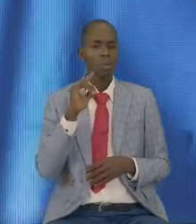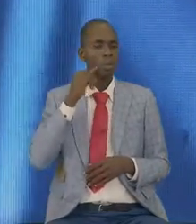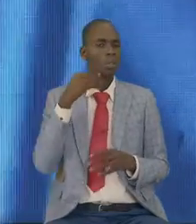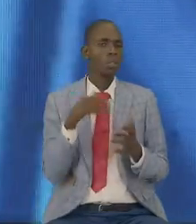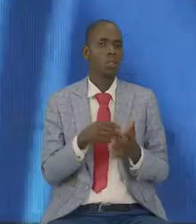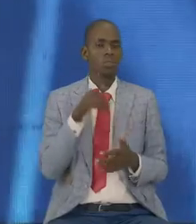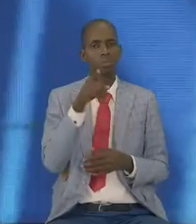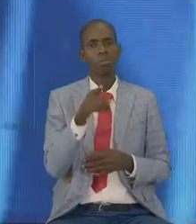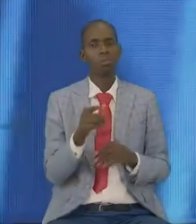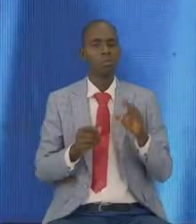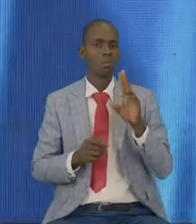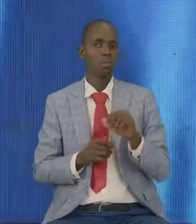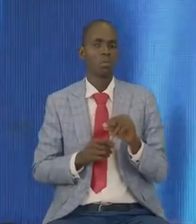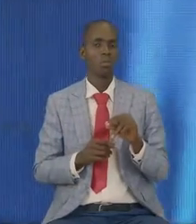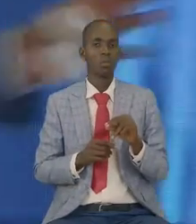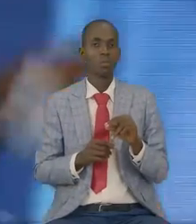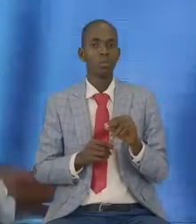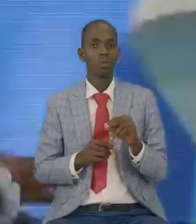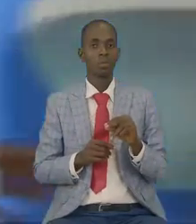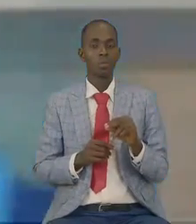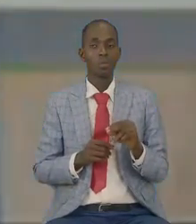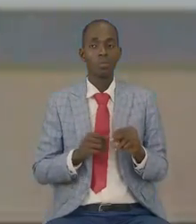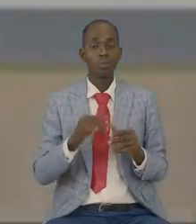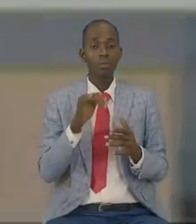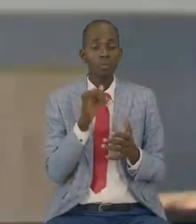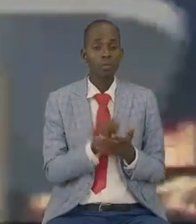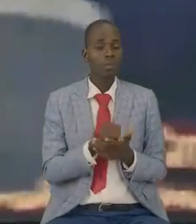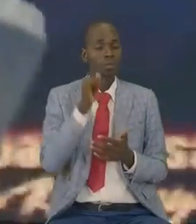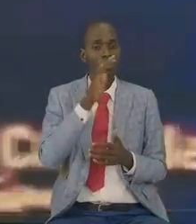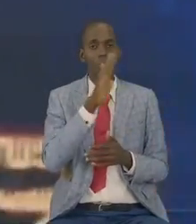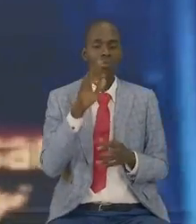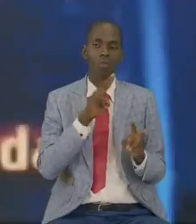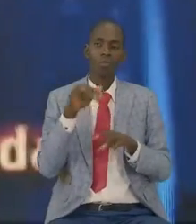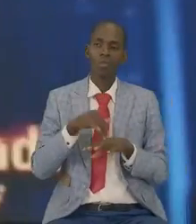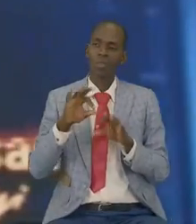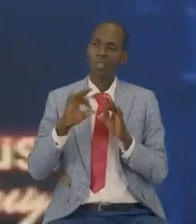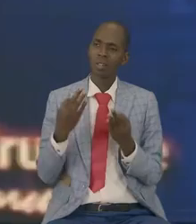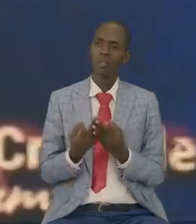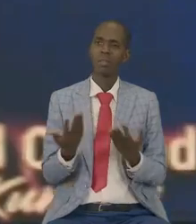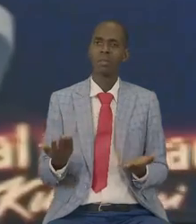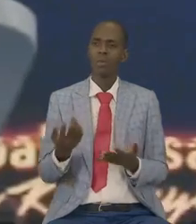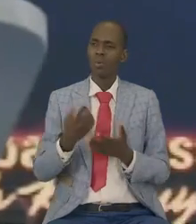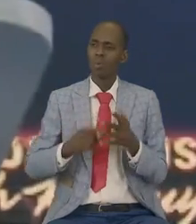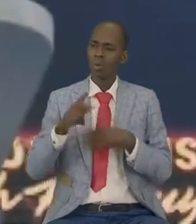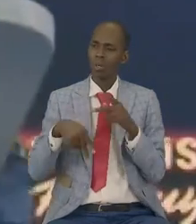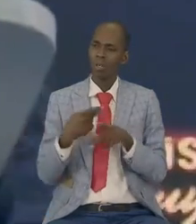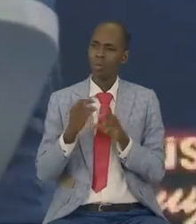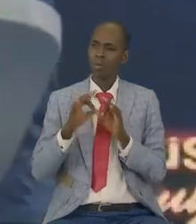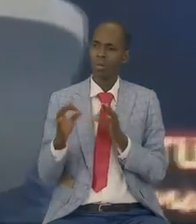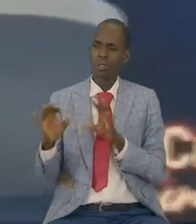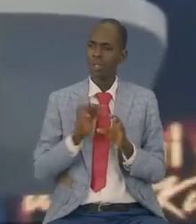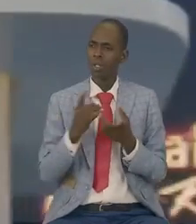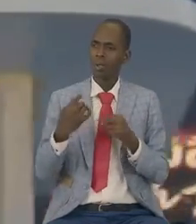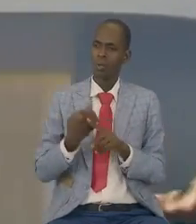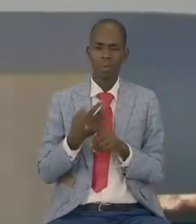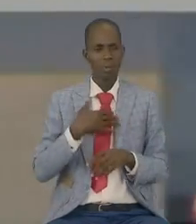bitter against any man. She didn't look at her family and say, what kind of family did I come from? My father,